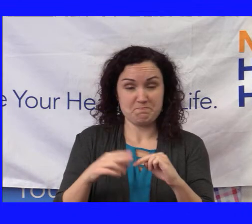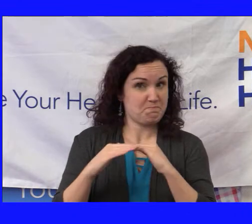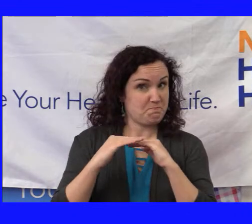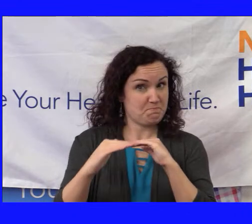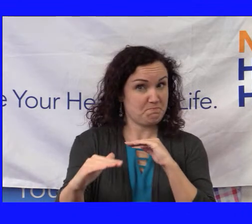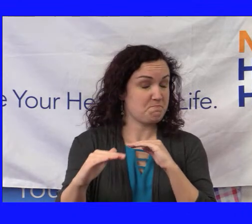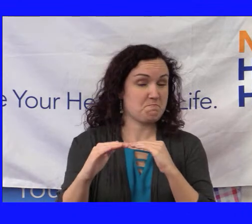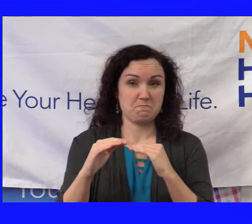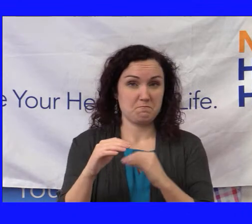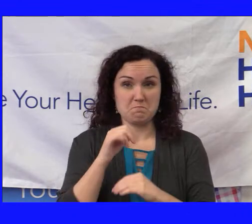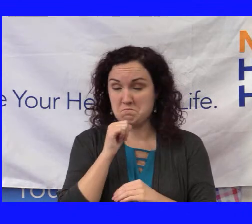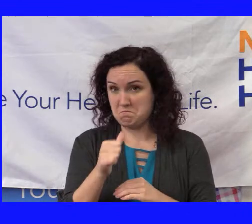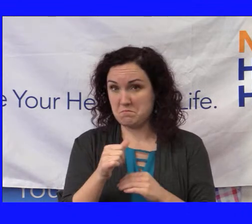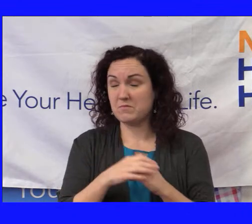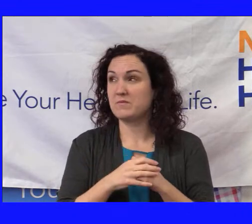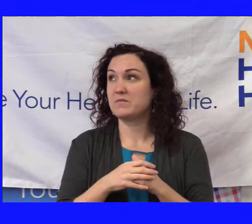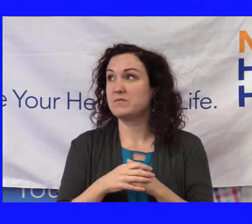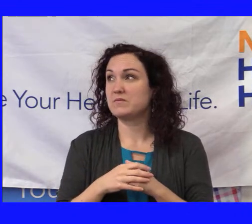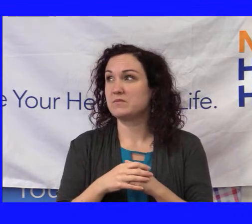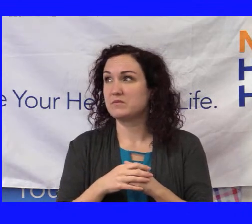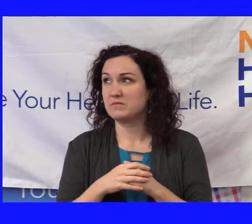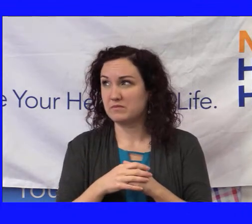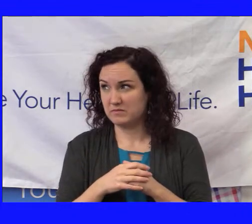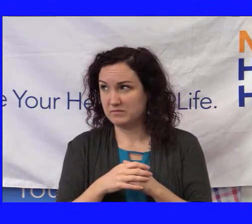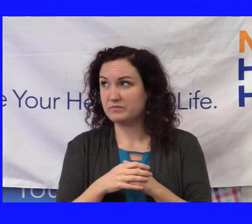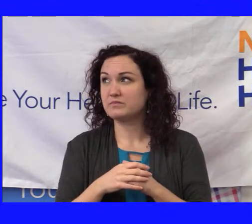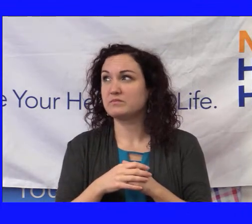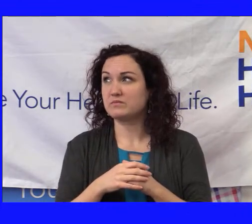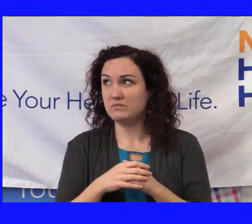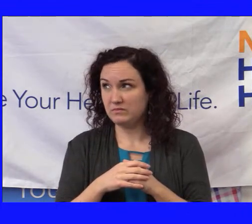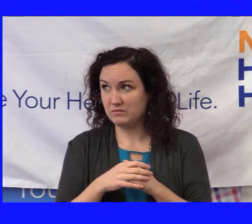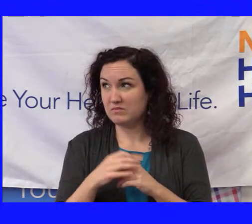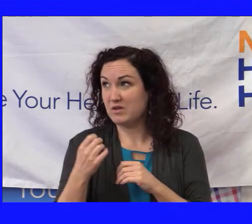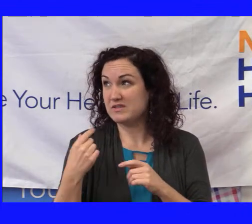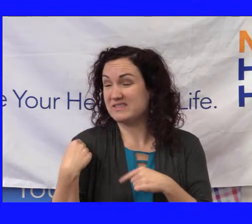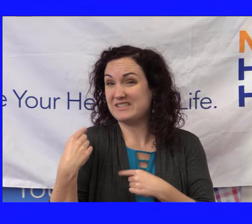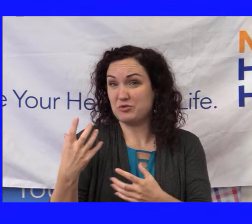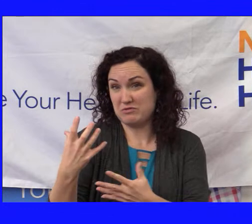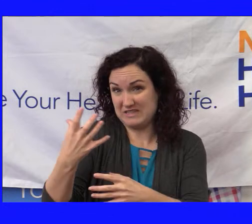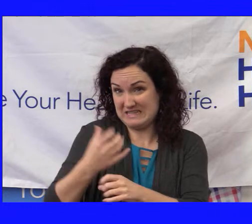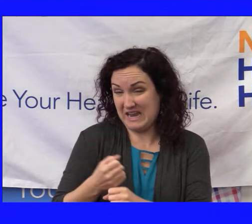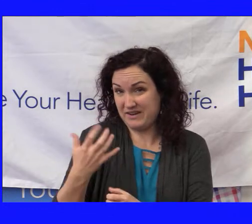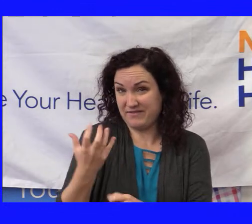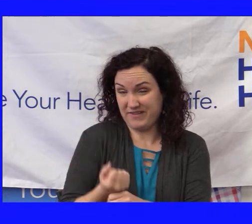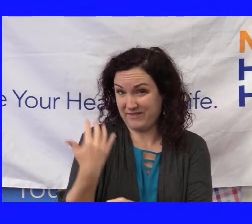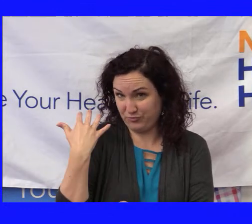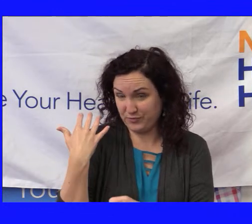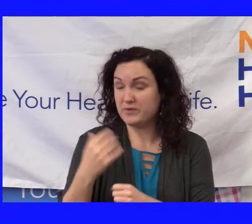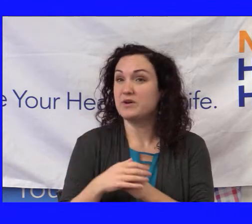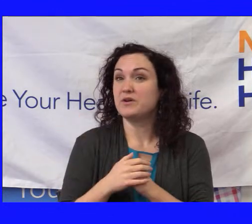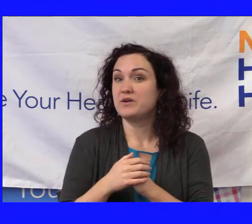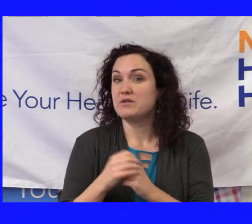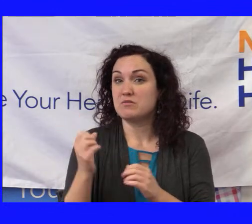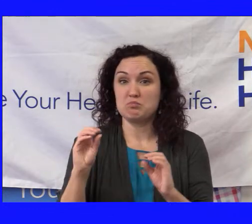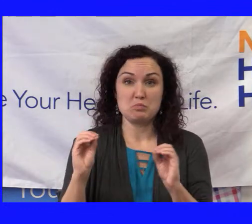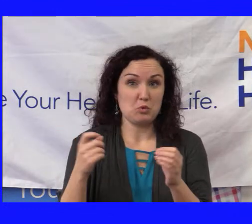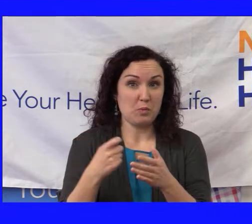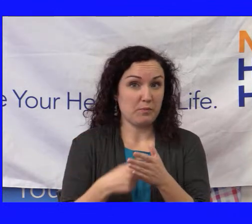unit basis since being competitively procured 5 years ago. And market analysis shows no price